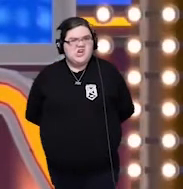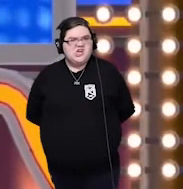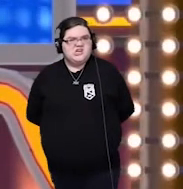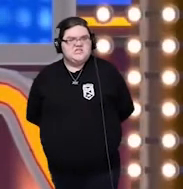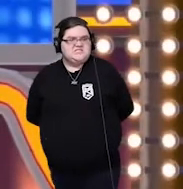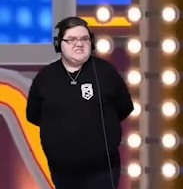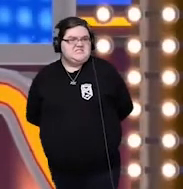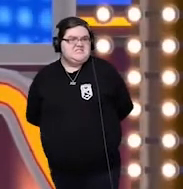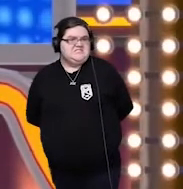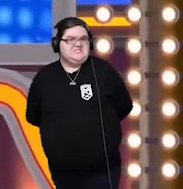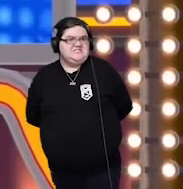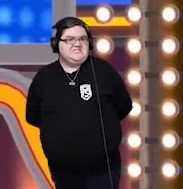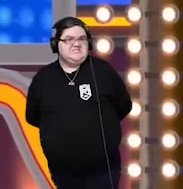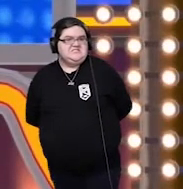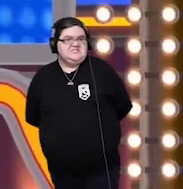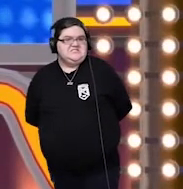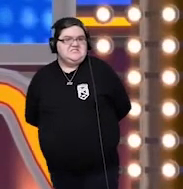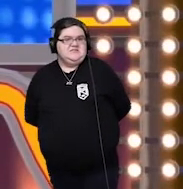floor?